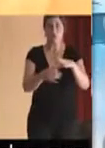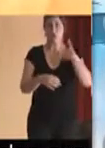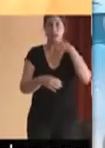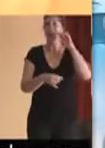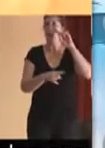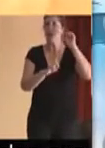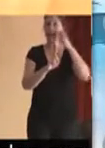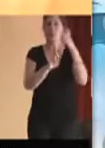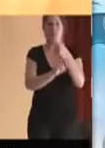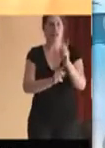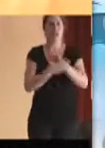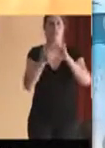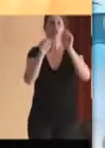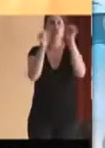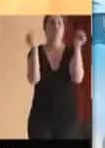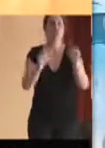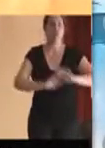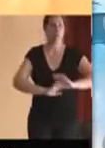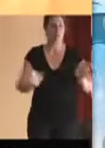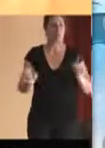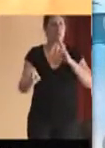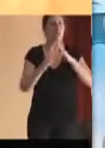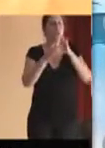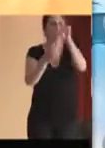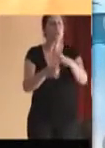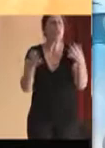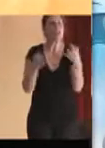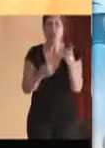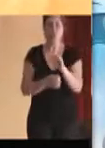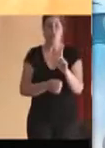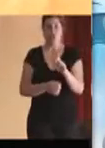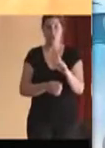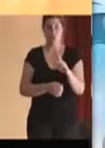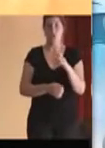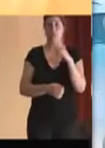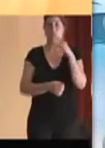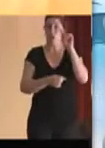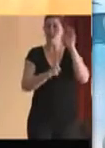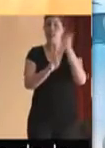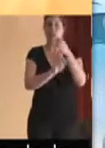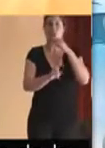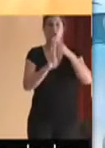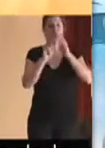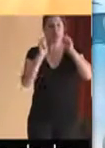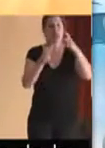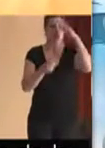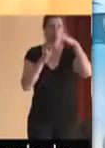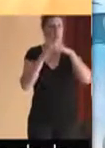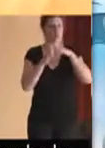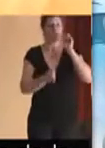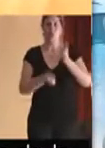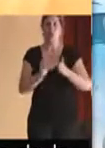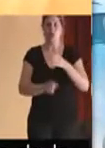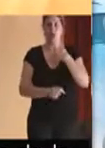there's no identification. There's only shapes. The identification is something that the person's brain should